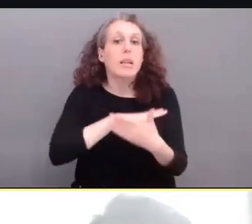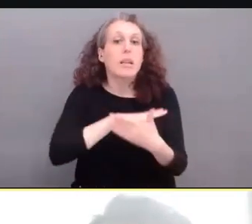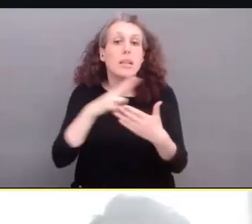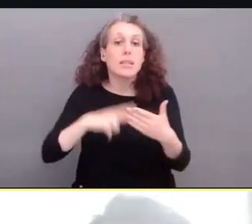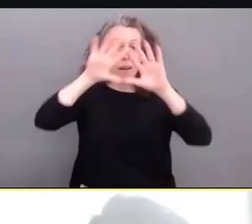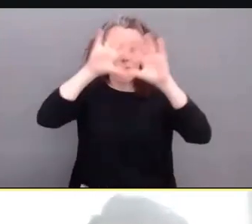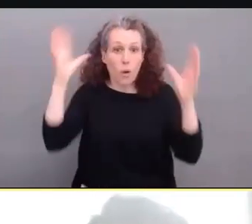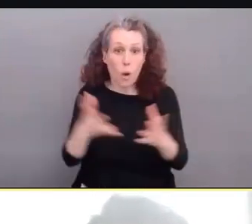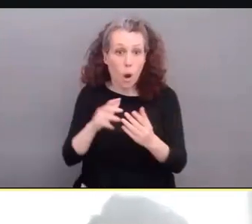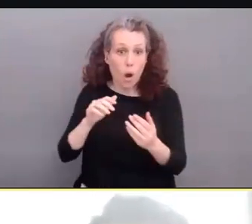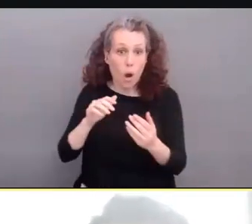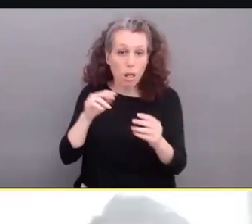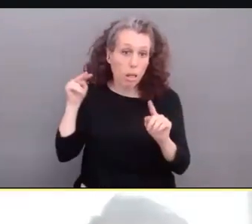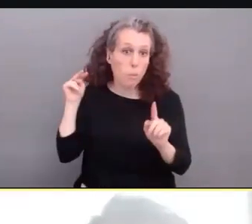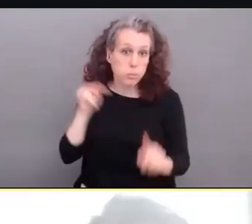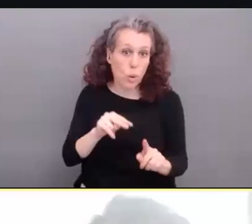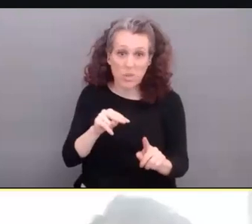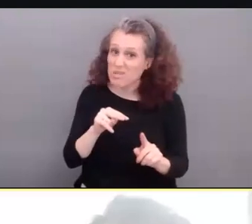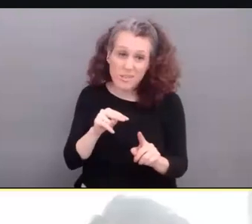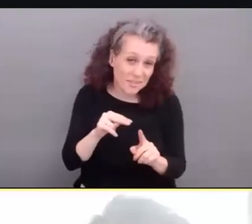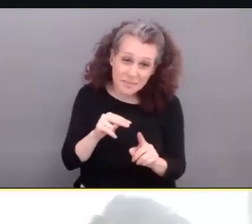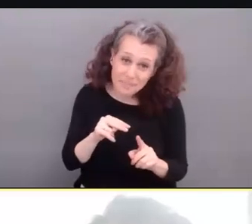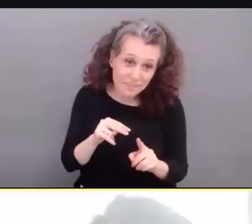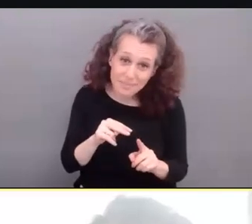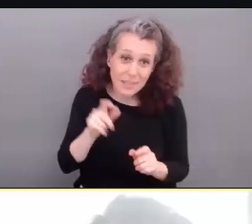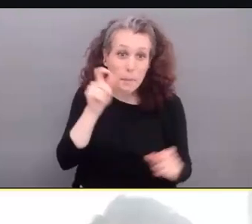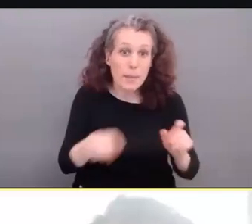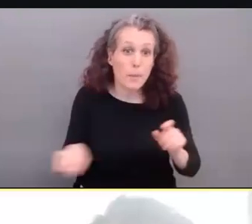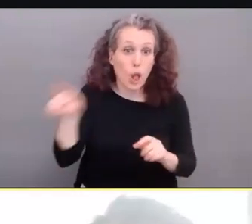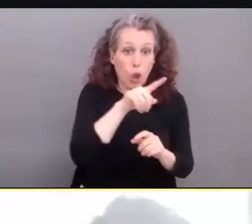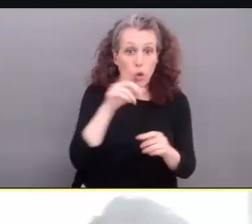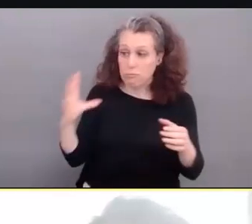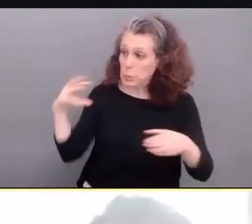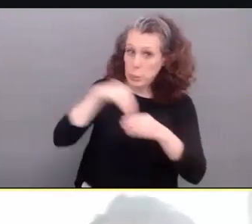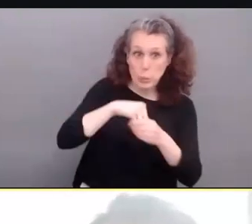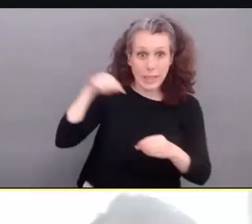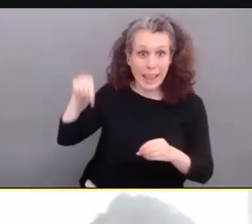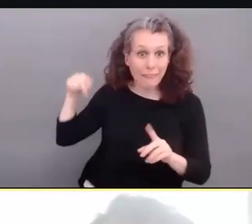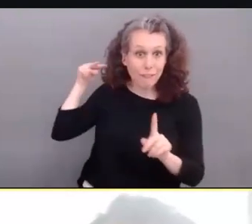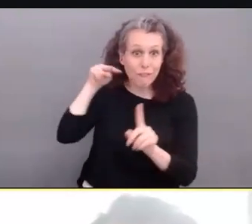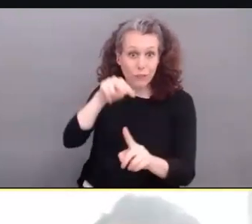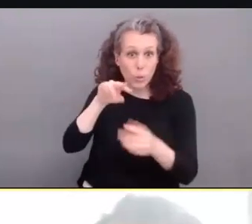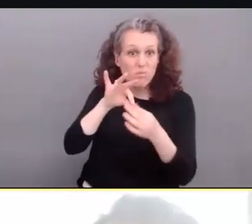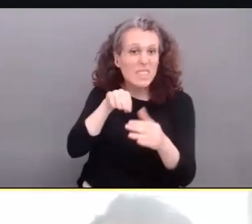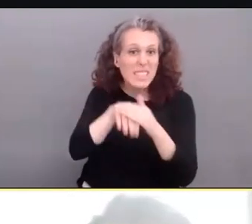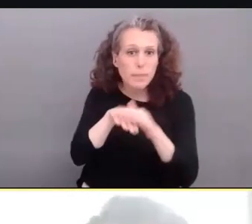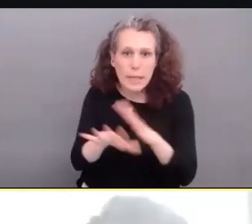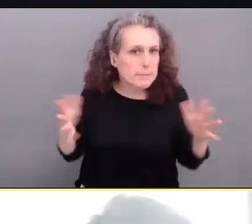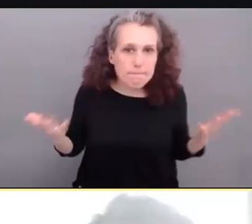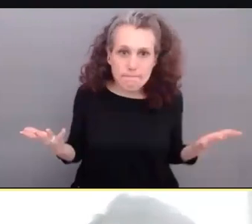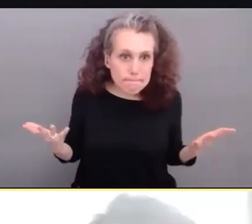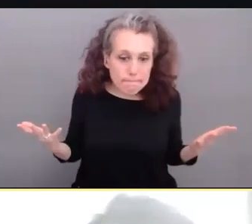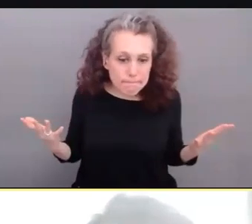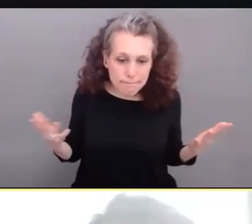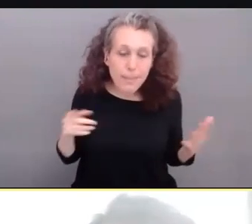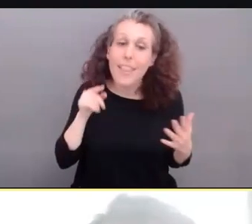Convention to Accessibility, is not really a prevalent approach to accessibility in many cases, which leads